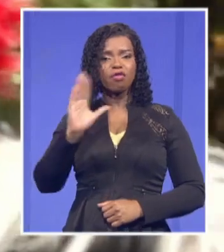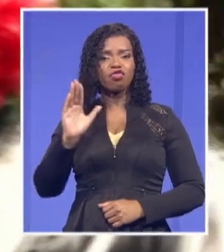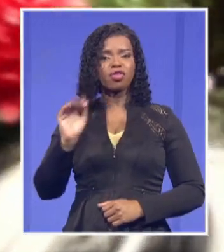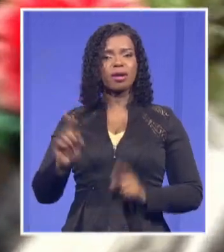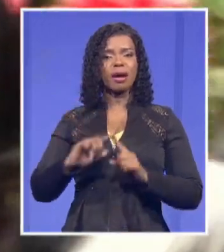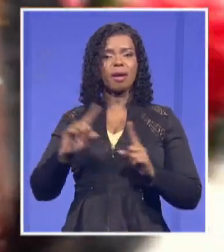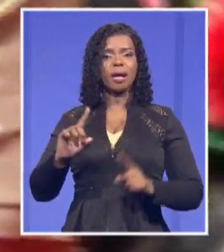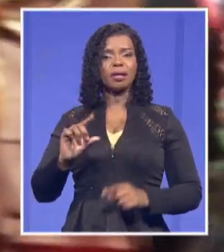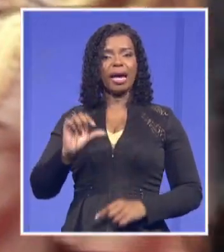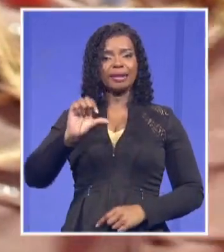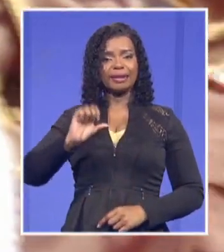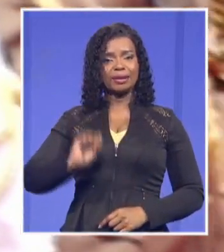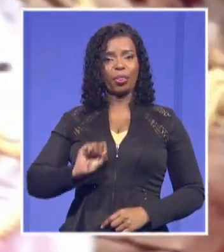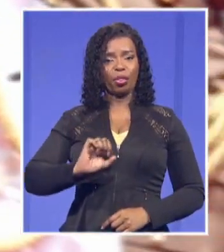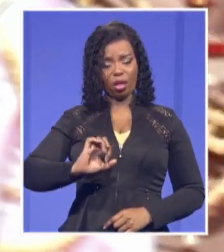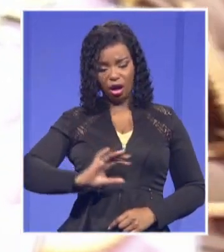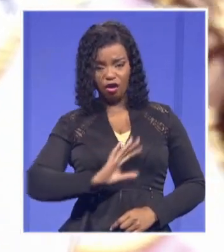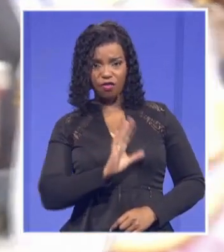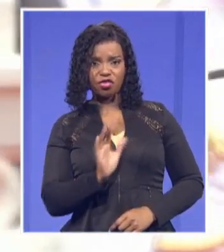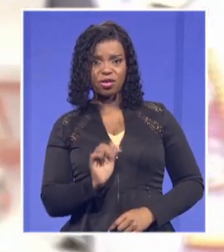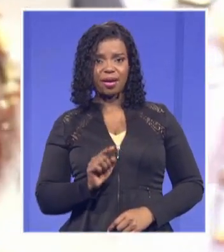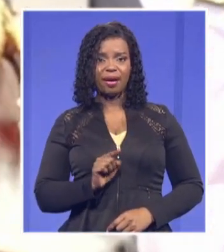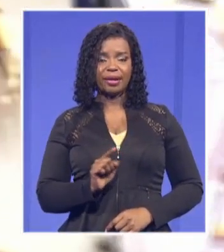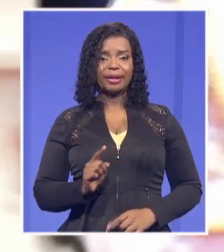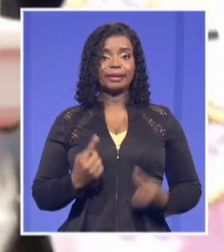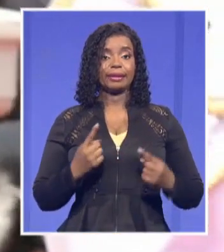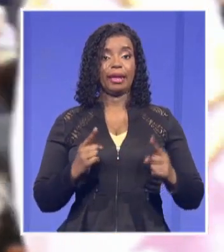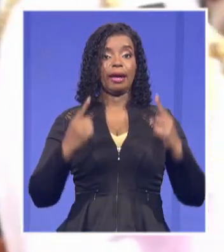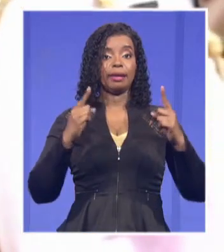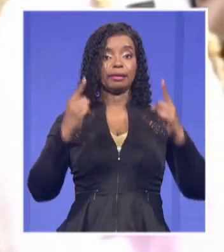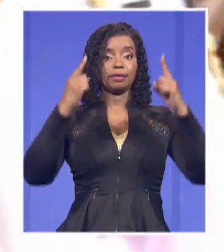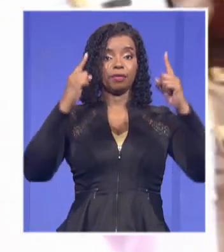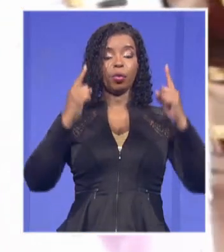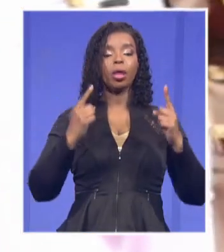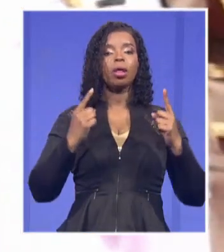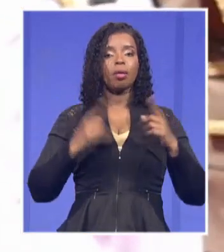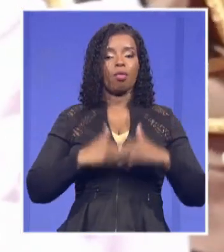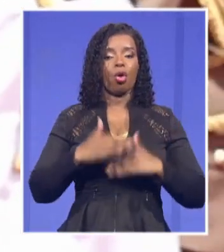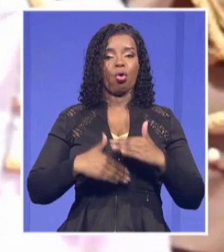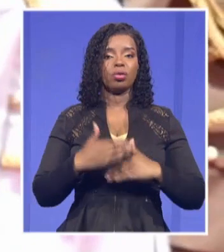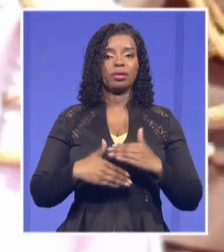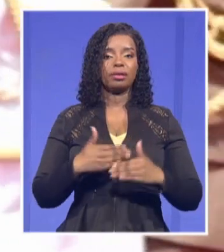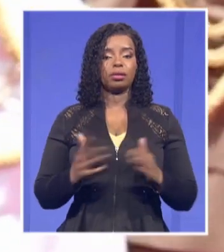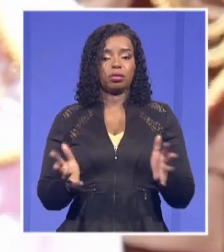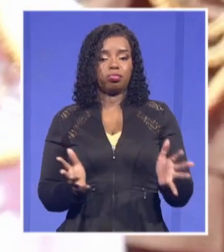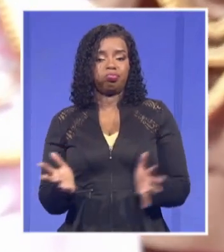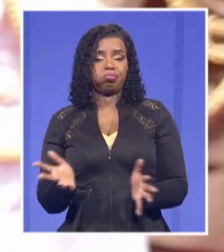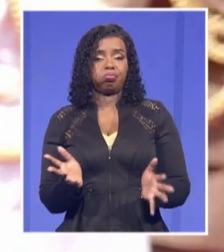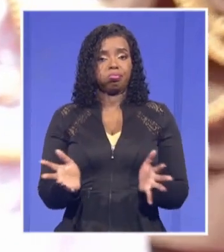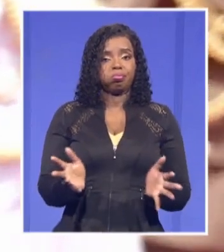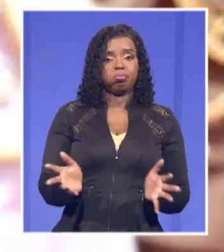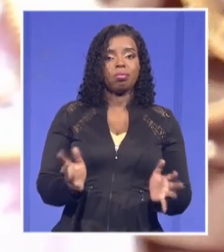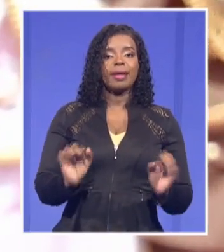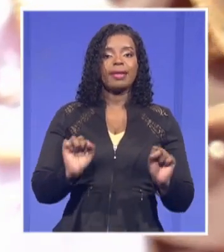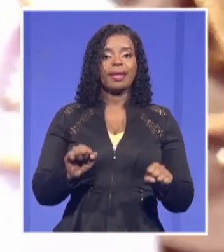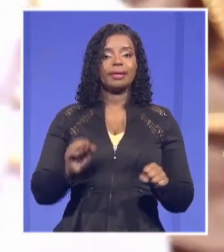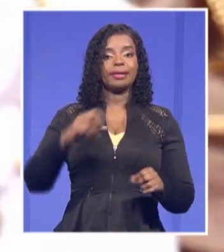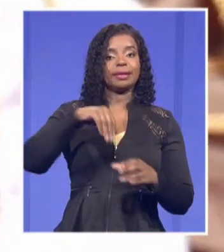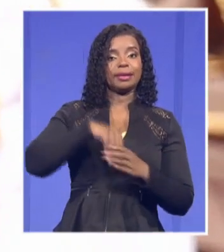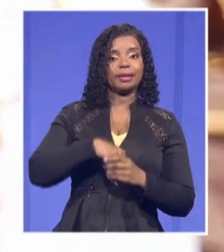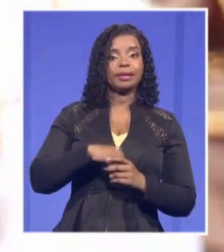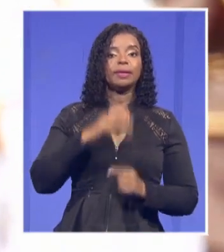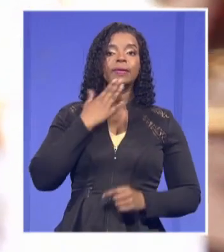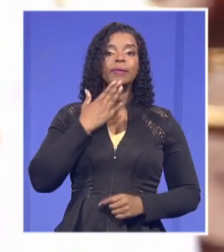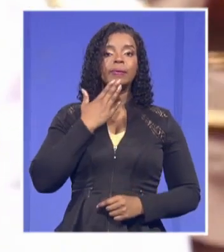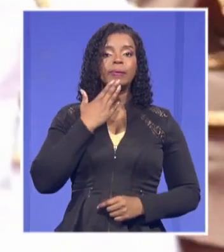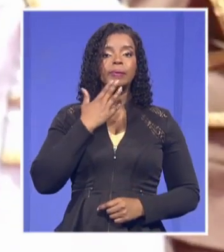Africa that has been able to successfully facilitate this process? I suppose with the inclusion of former President Olusegun Obasanjo,